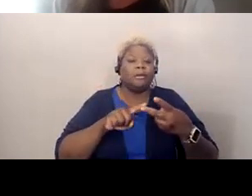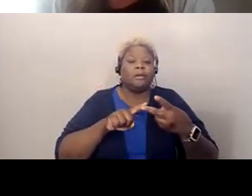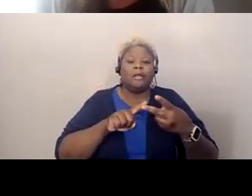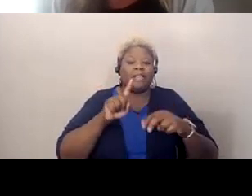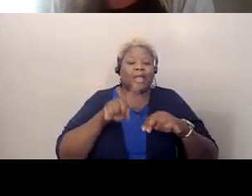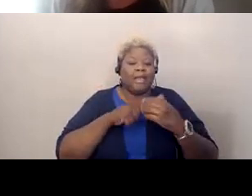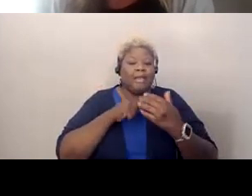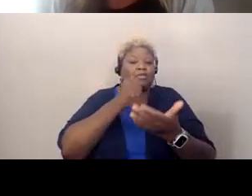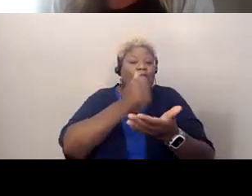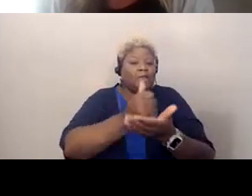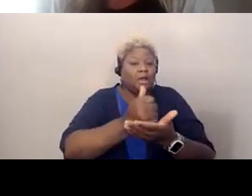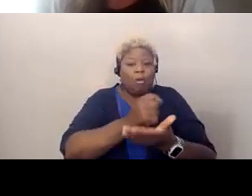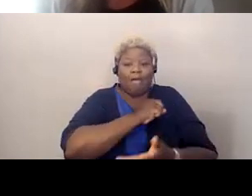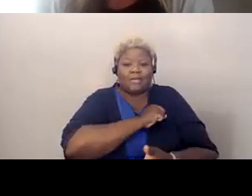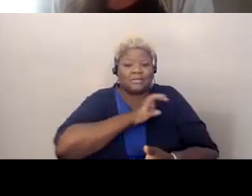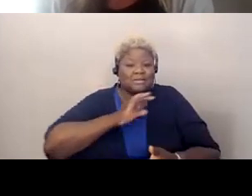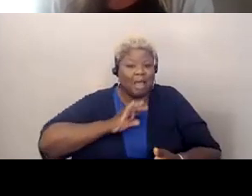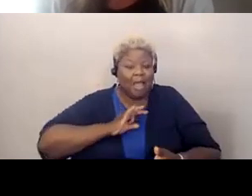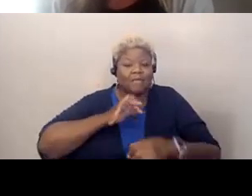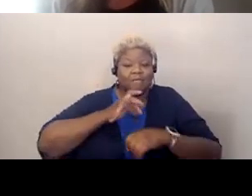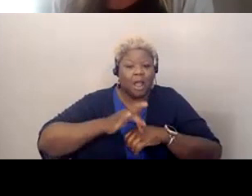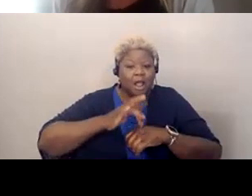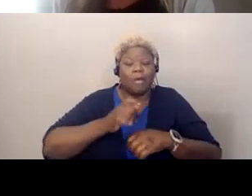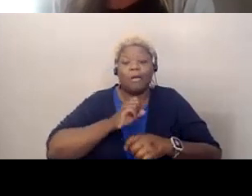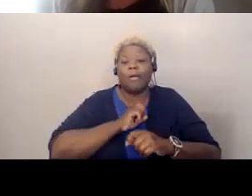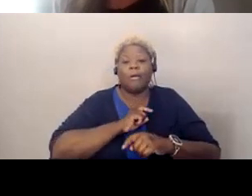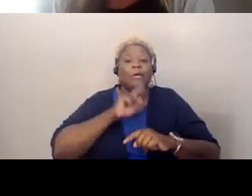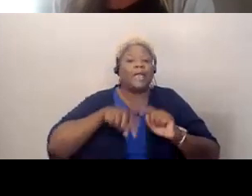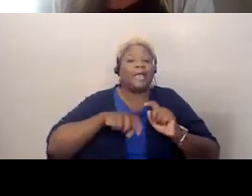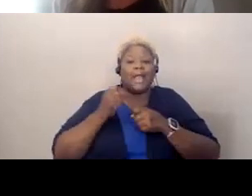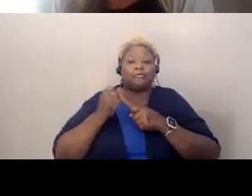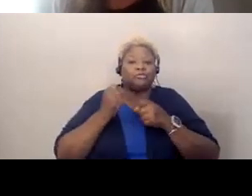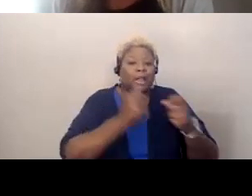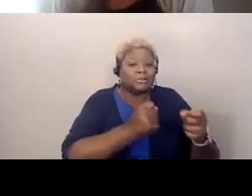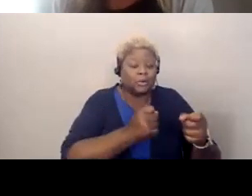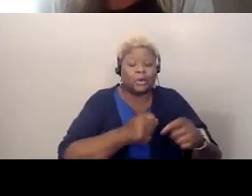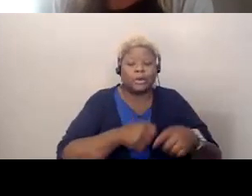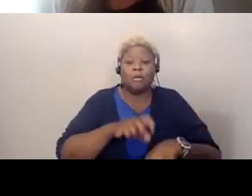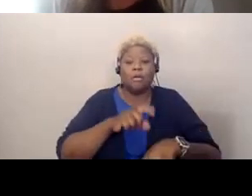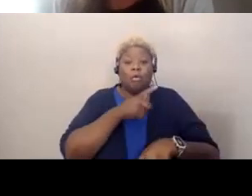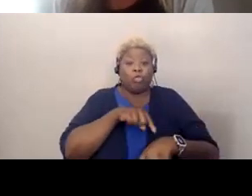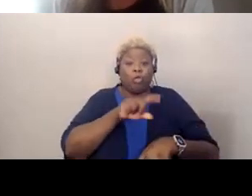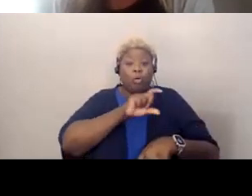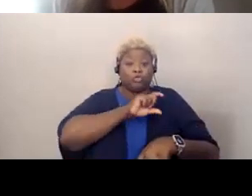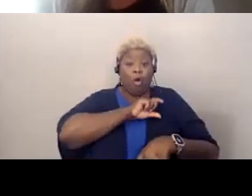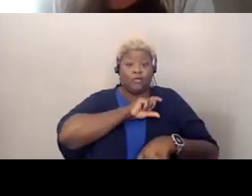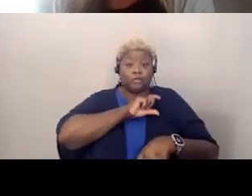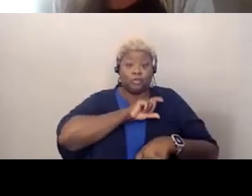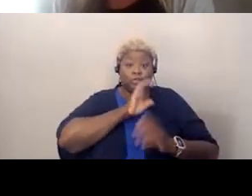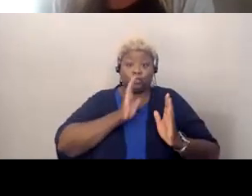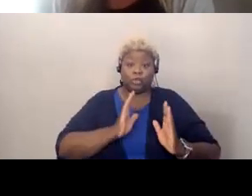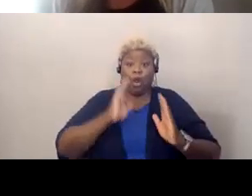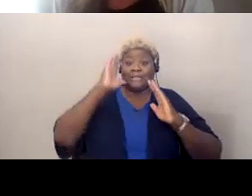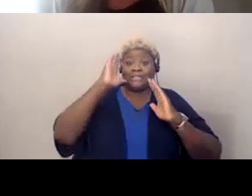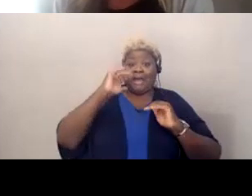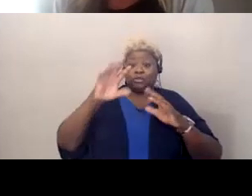intervene because they do not have staffing available or because they are unable to transport. Those officers are then expected to navigate the